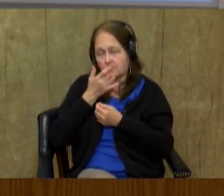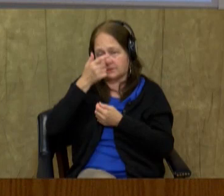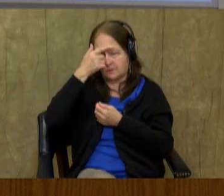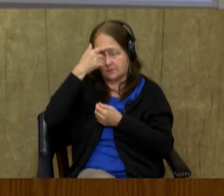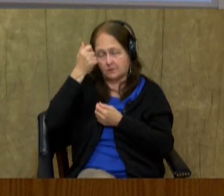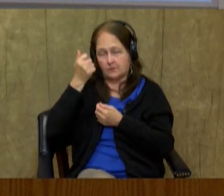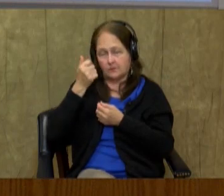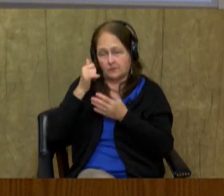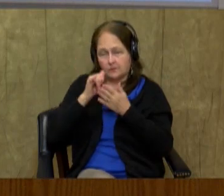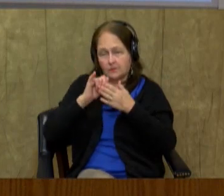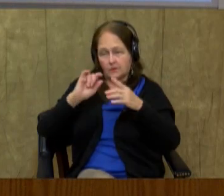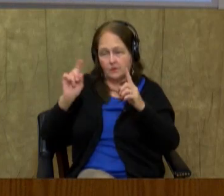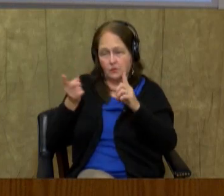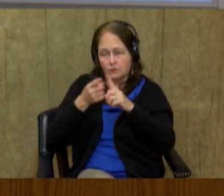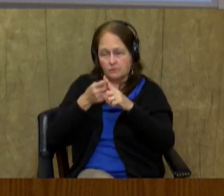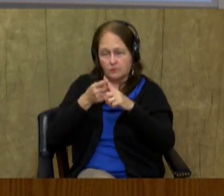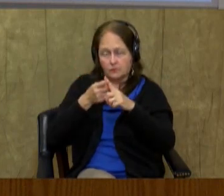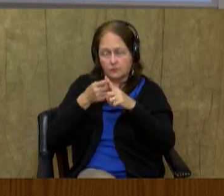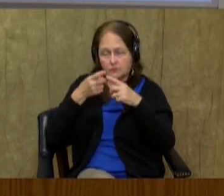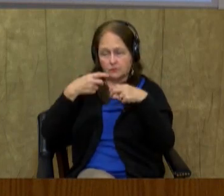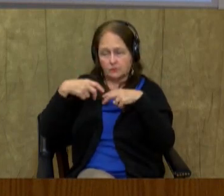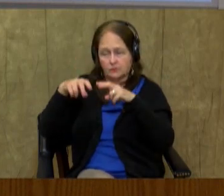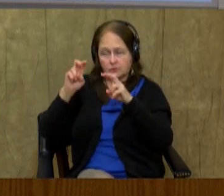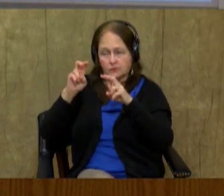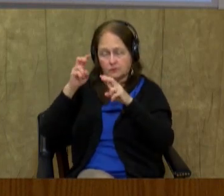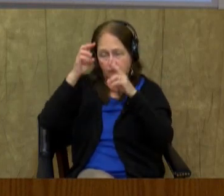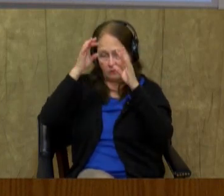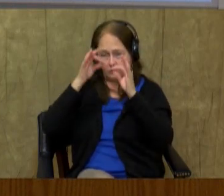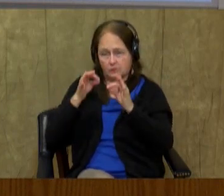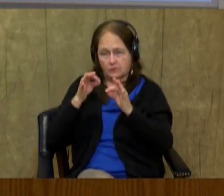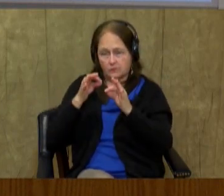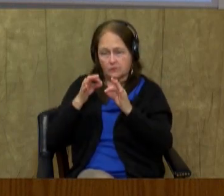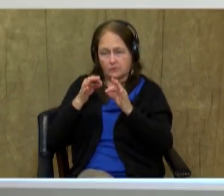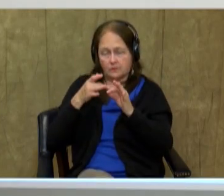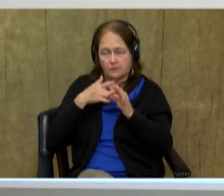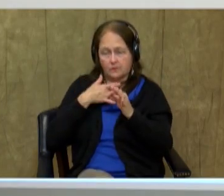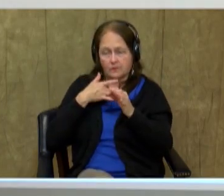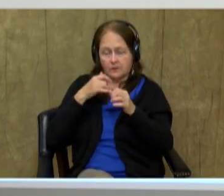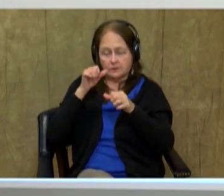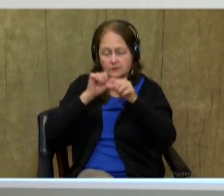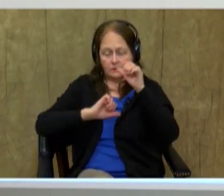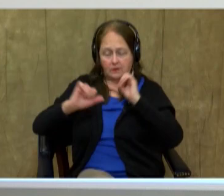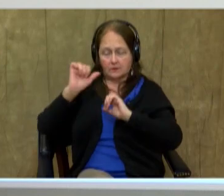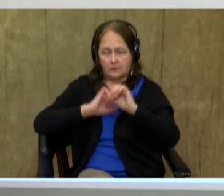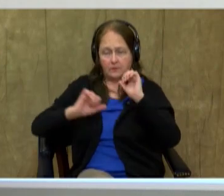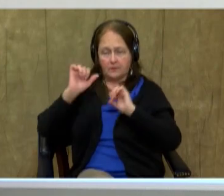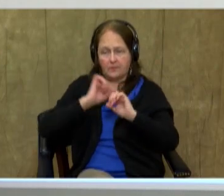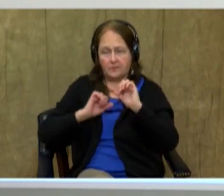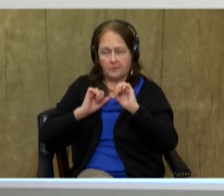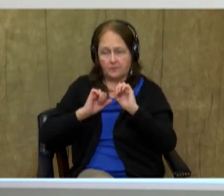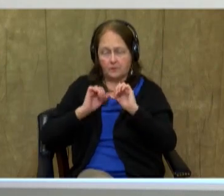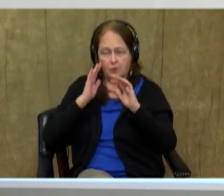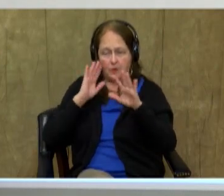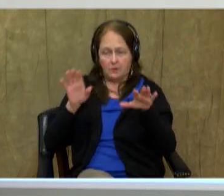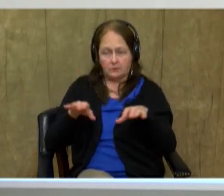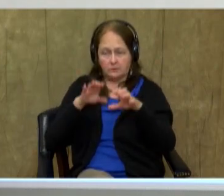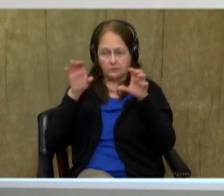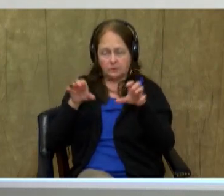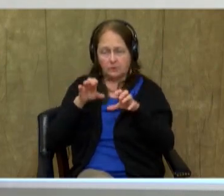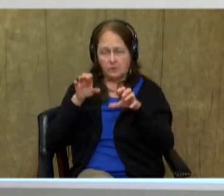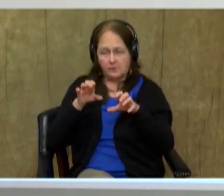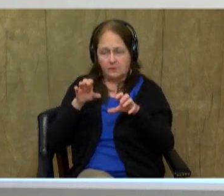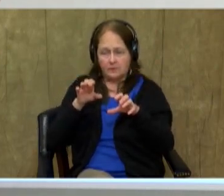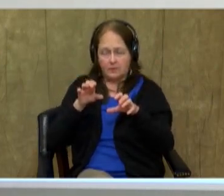because this is the first mission where they decided, let's film a science experiment. And they did. So